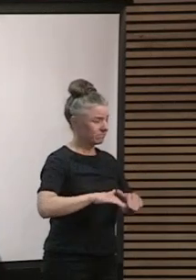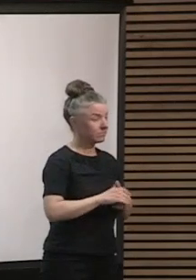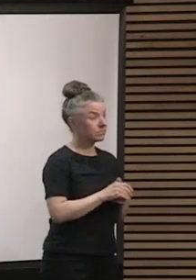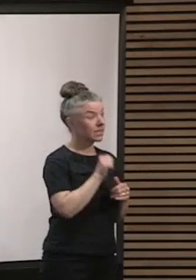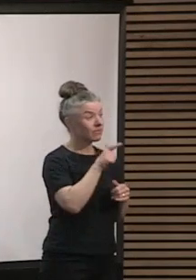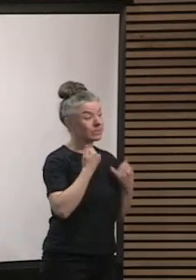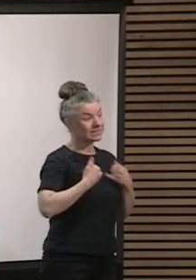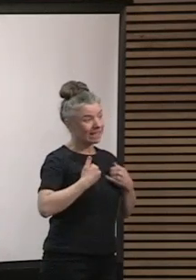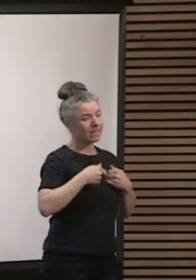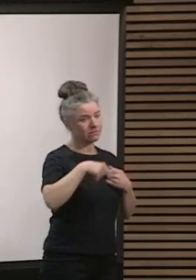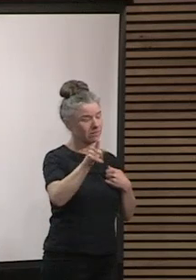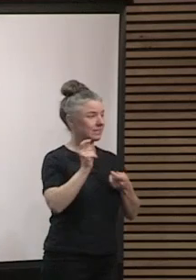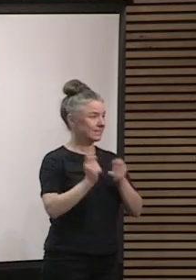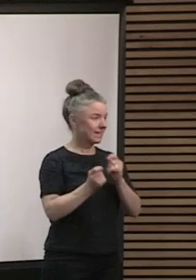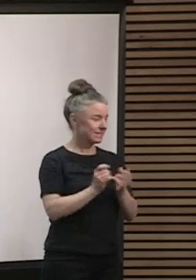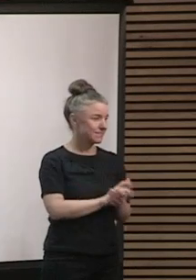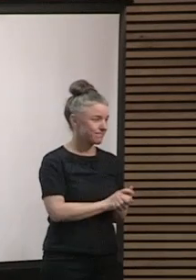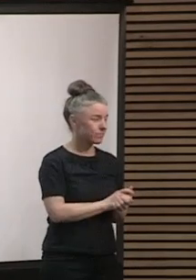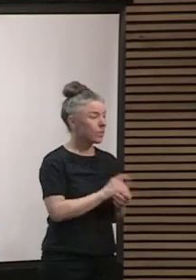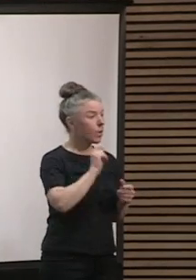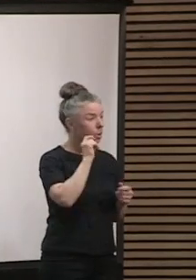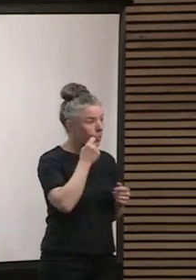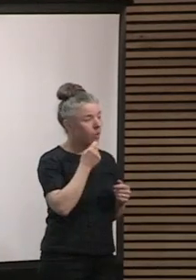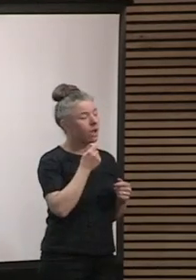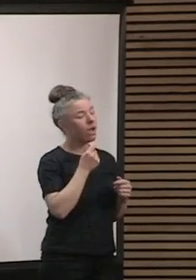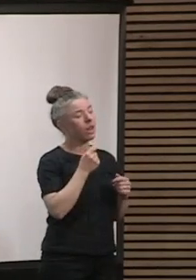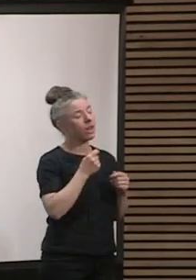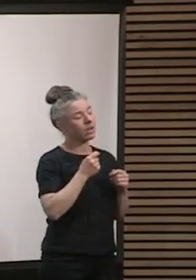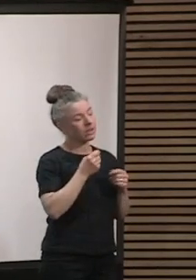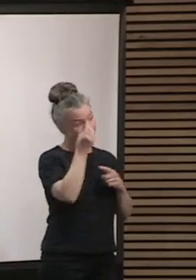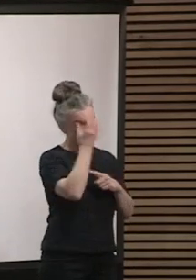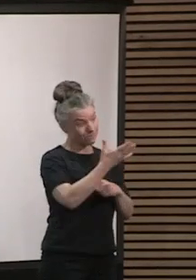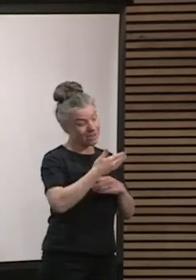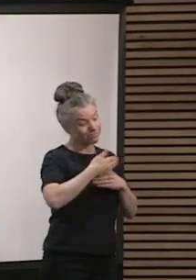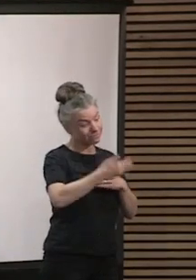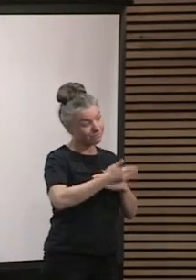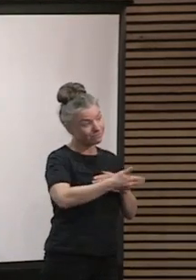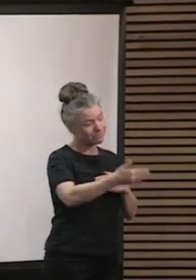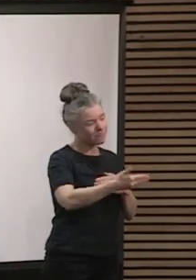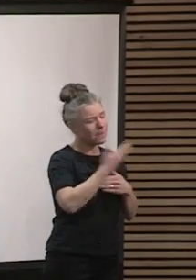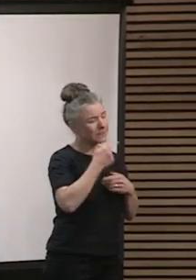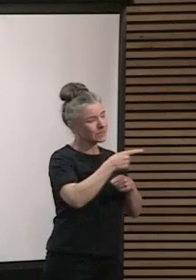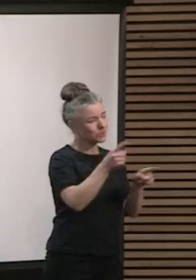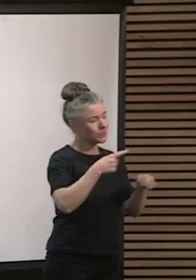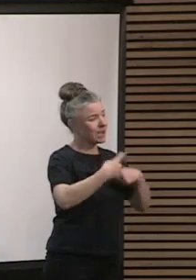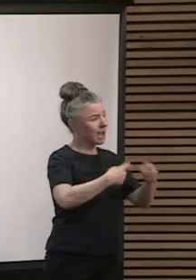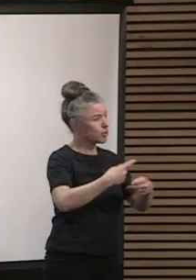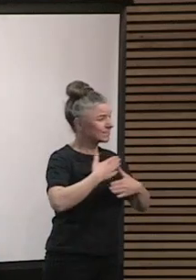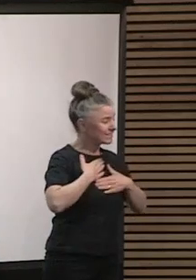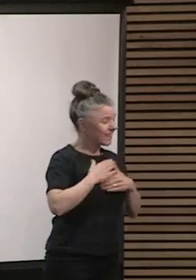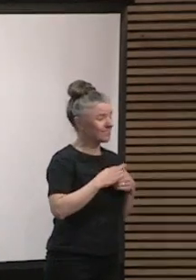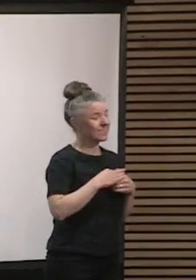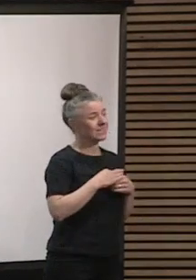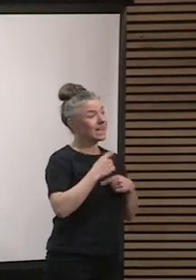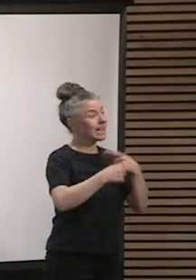unwell, get a test. We'll be checking in again soon, but till then, stay safe, stay kind, and